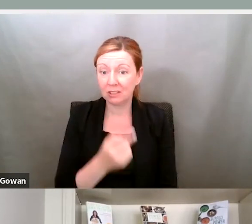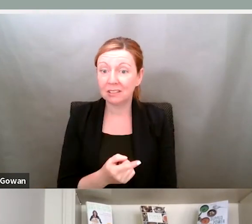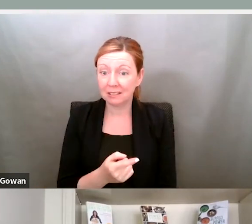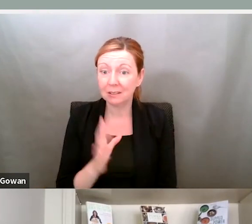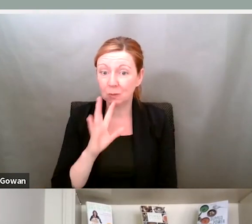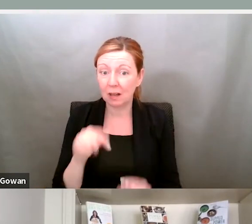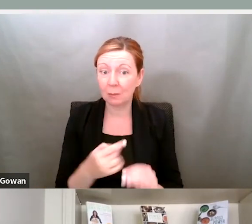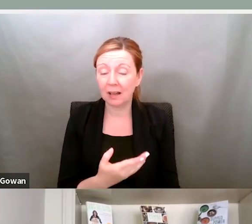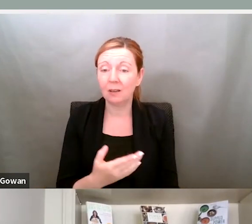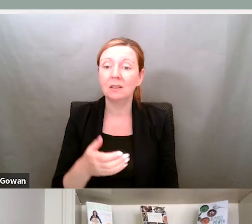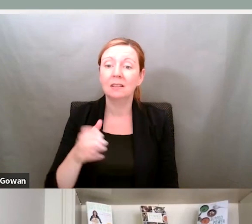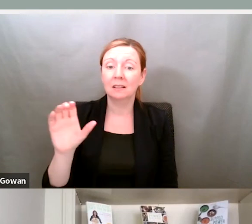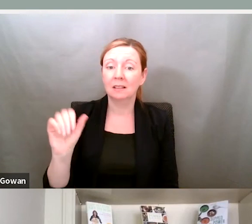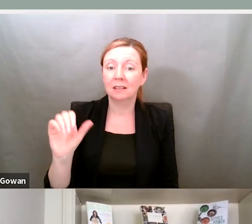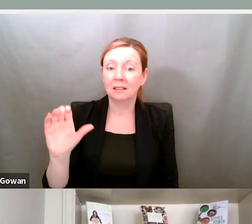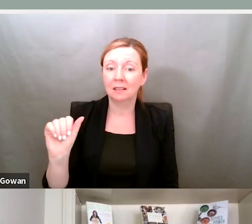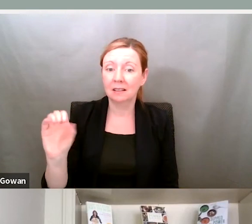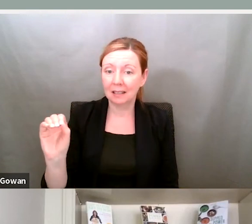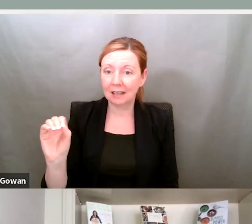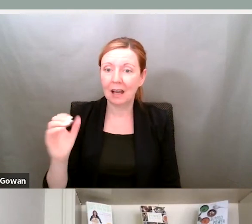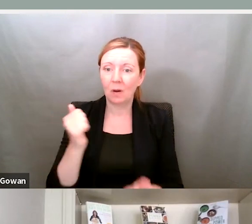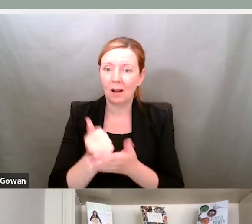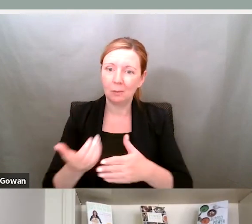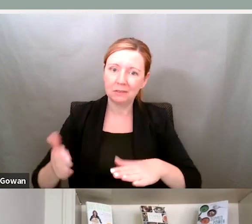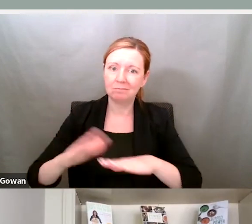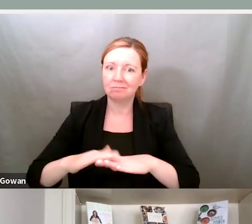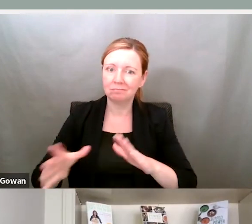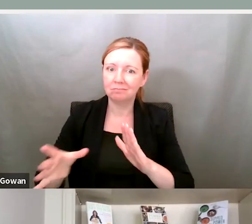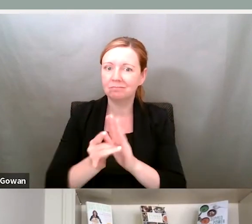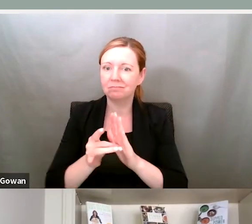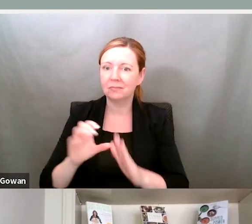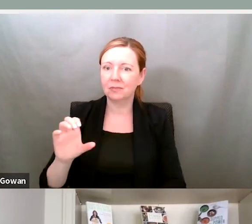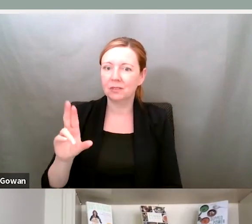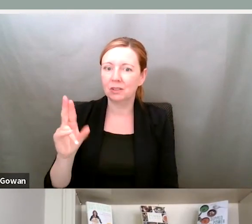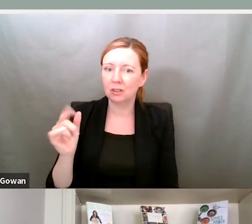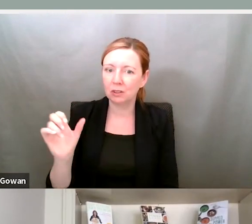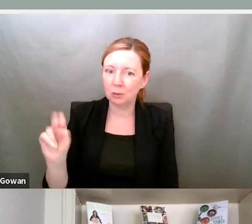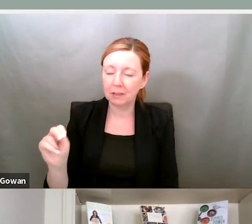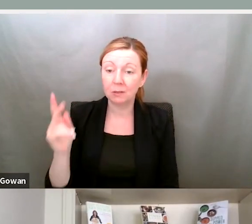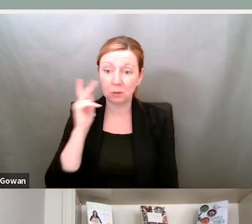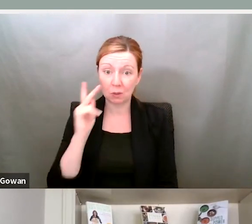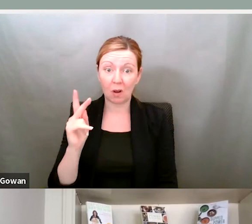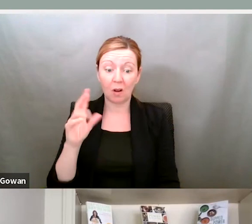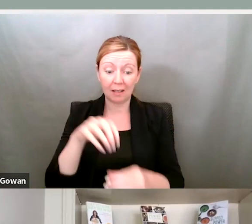So cacao enhances the absorption of curcumin. You saw the parsley that I put in the